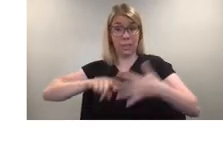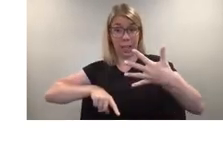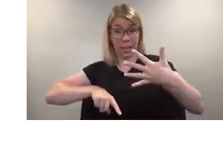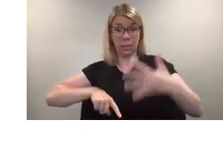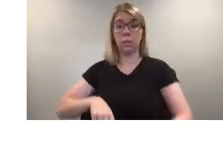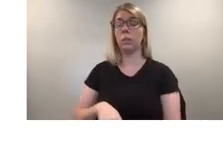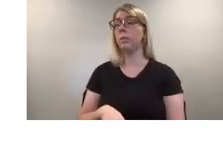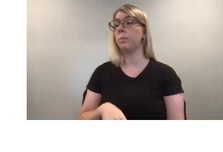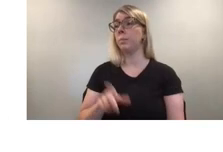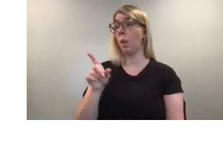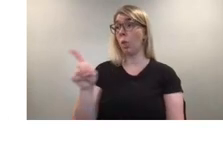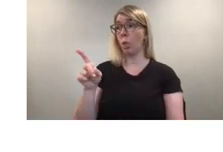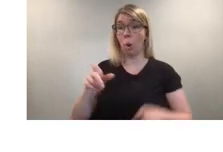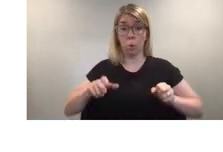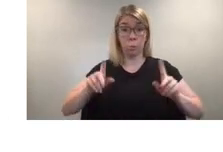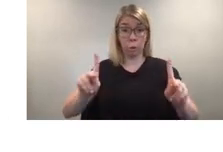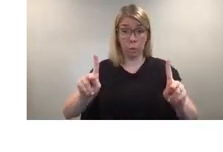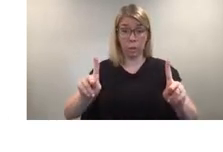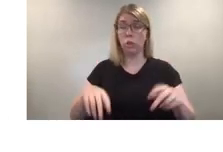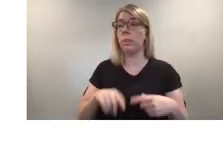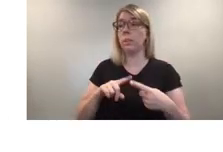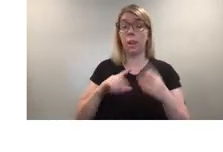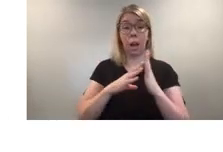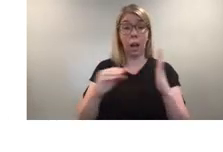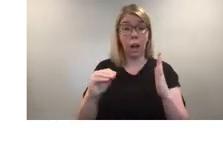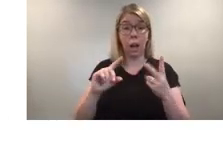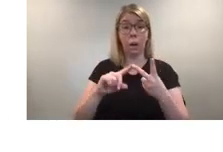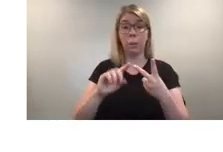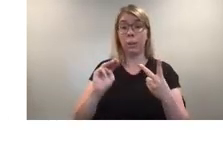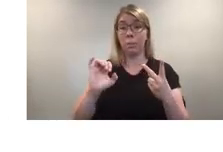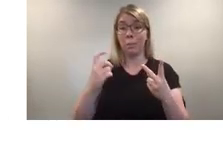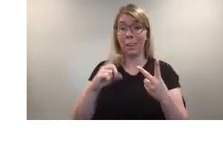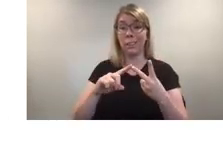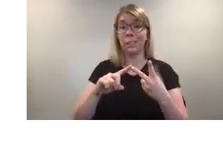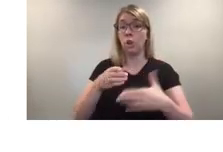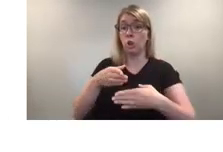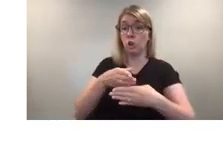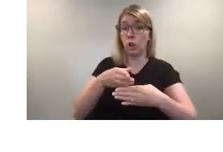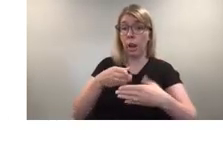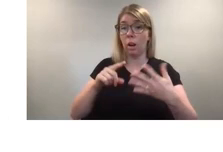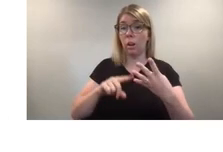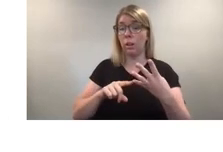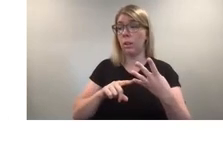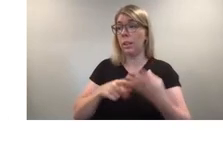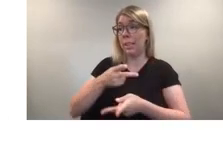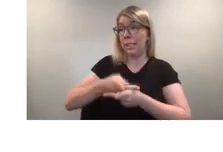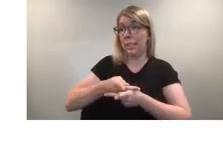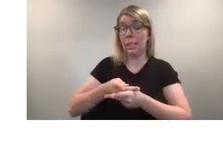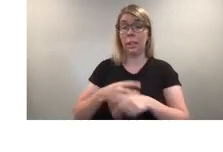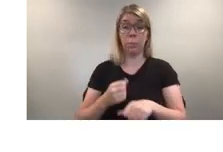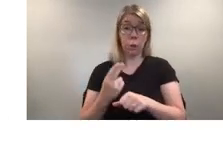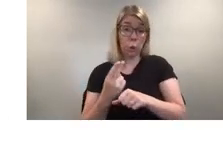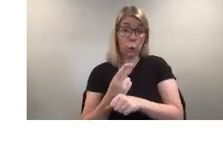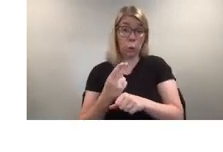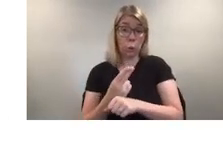And these different permissions are to copy, mix, share, keep, or use, or you might be more